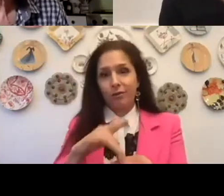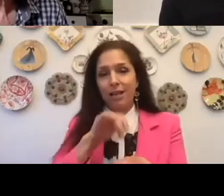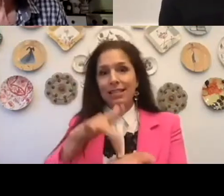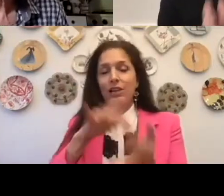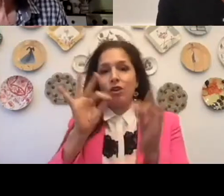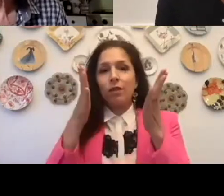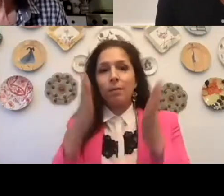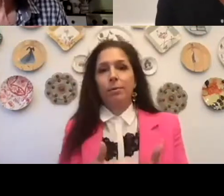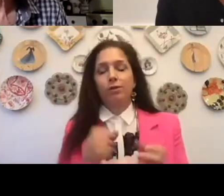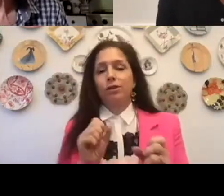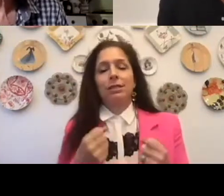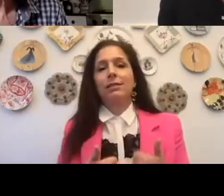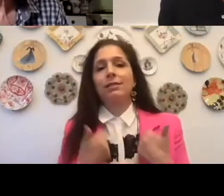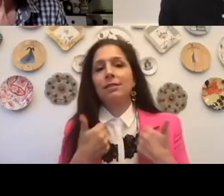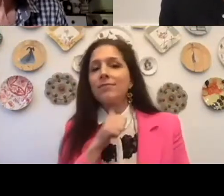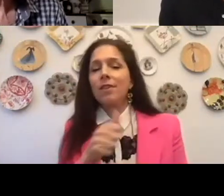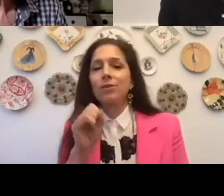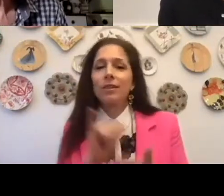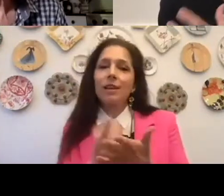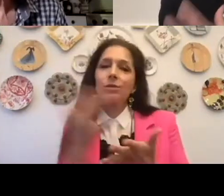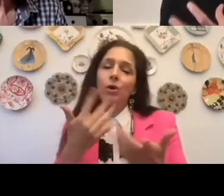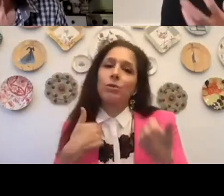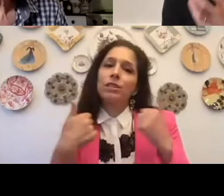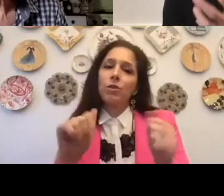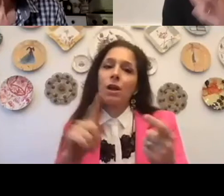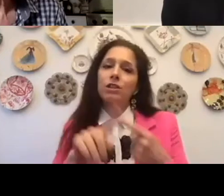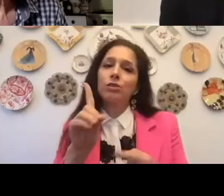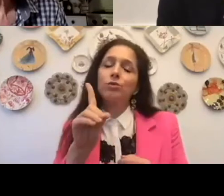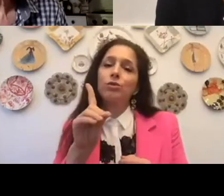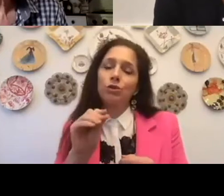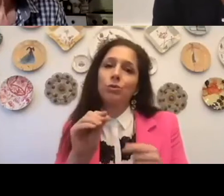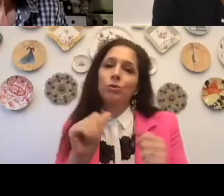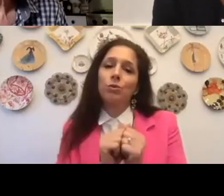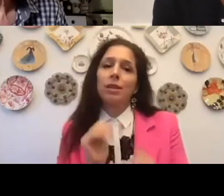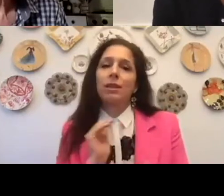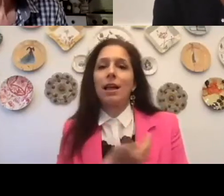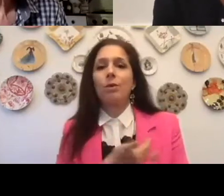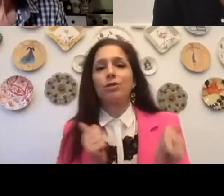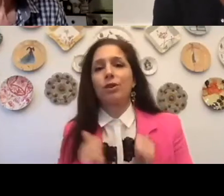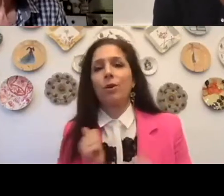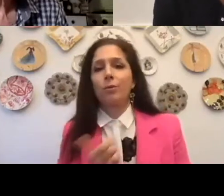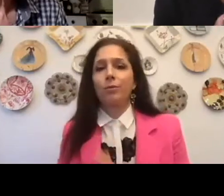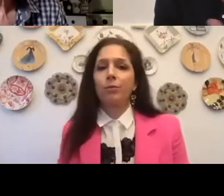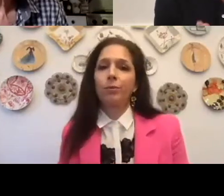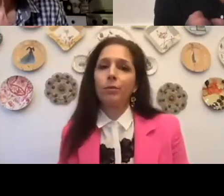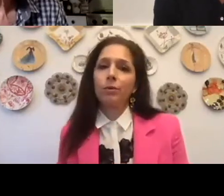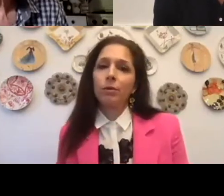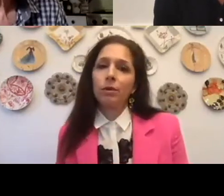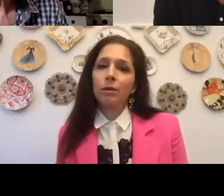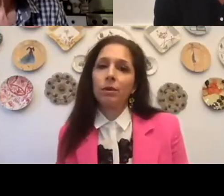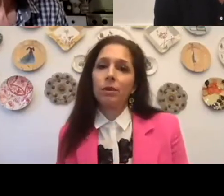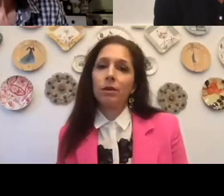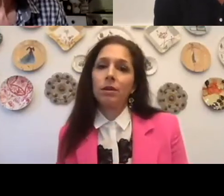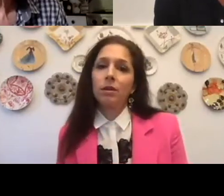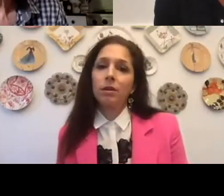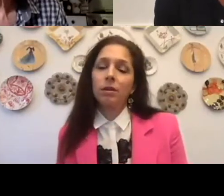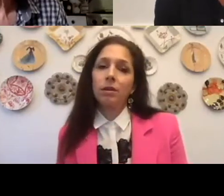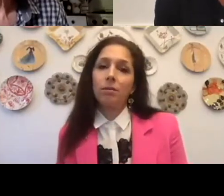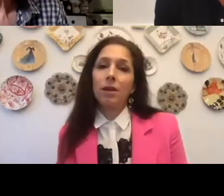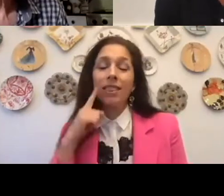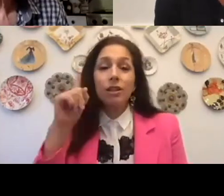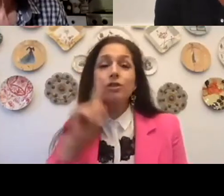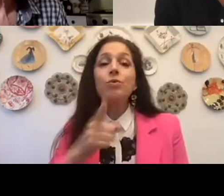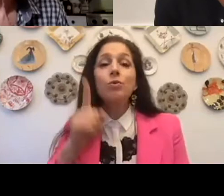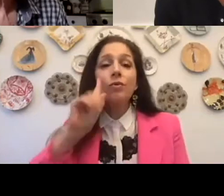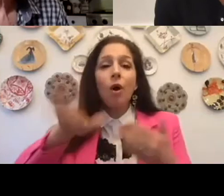not the central feature of the story. It's not the central feature of the character's life. And so that has very little to do with our